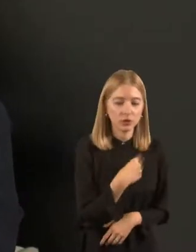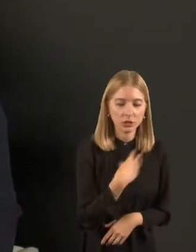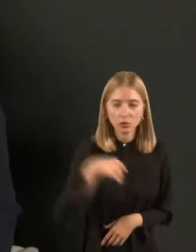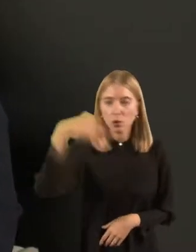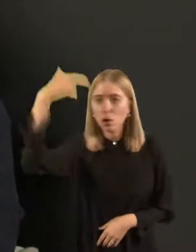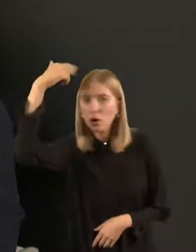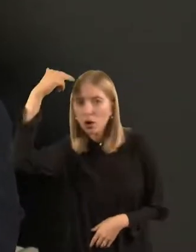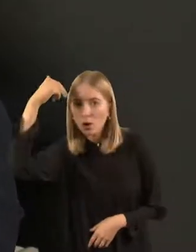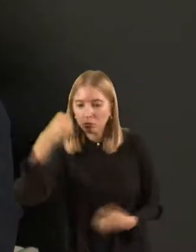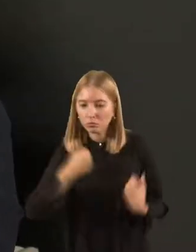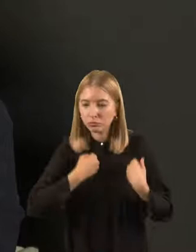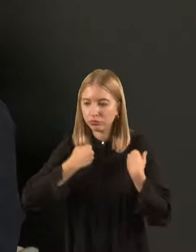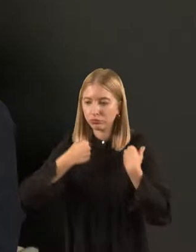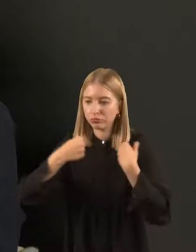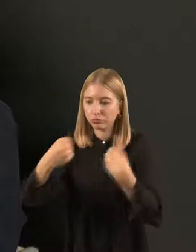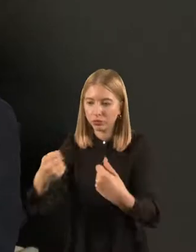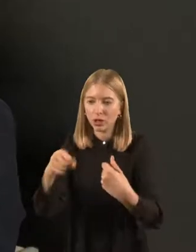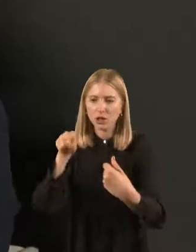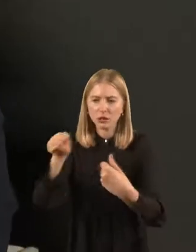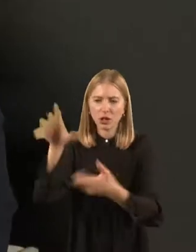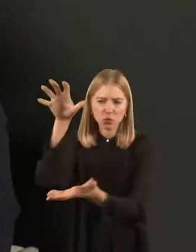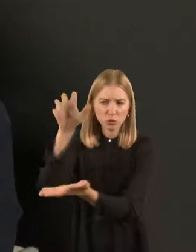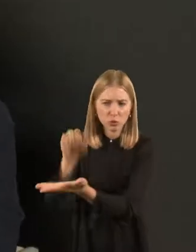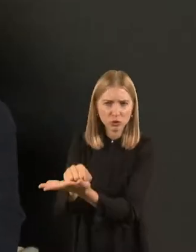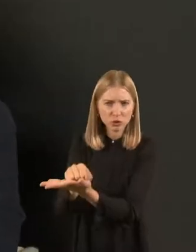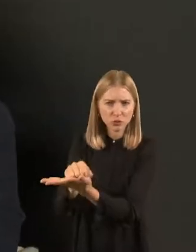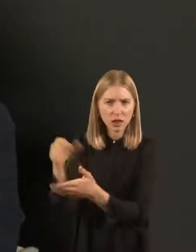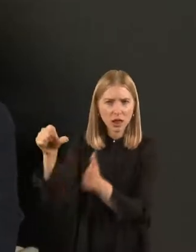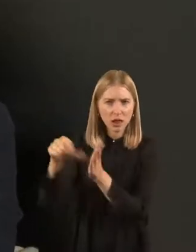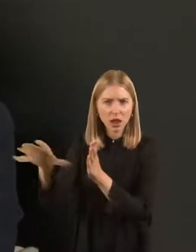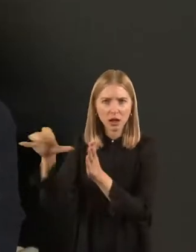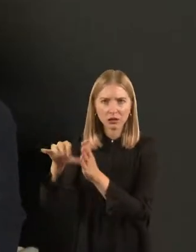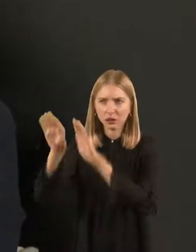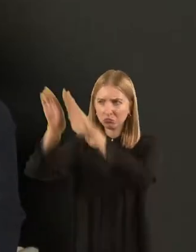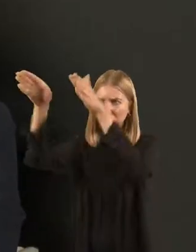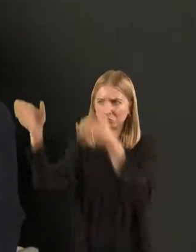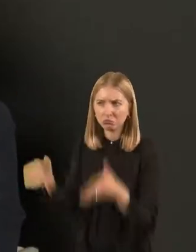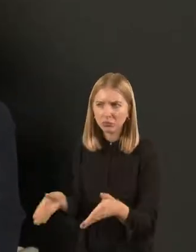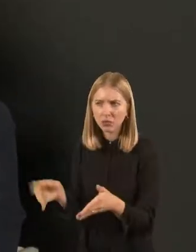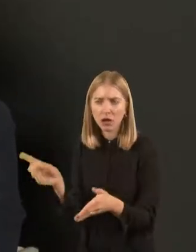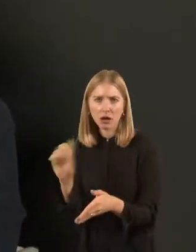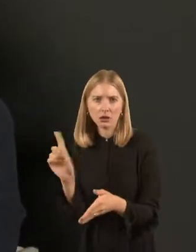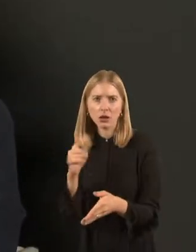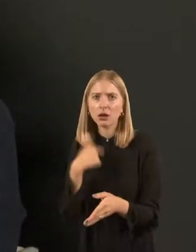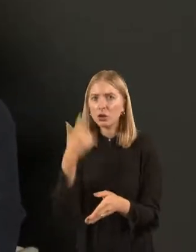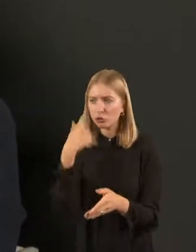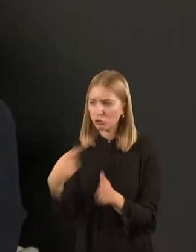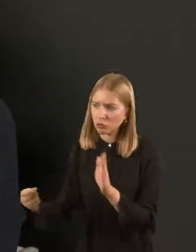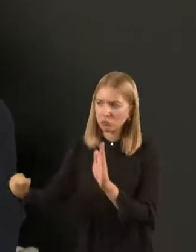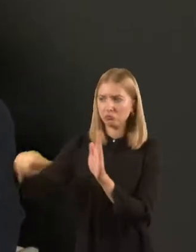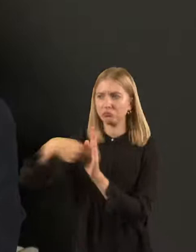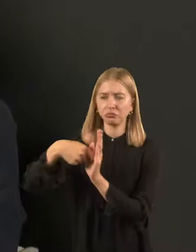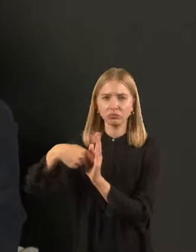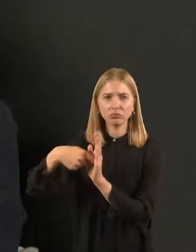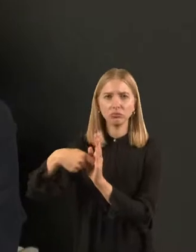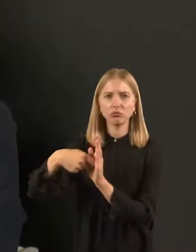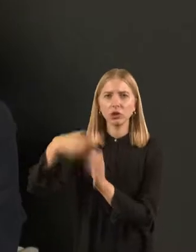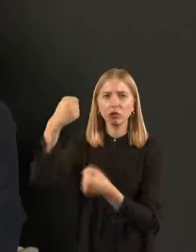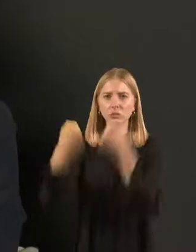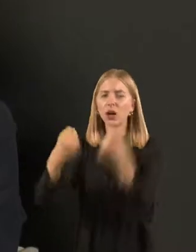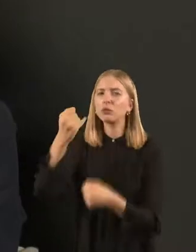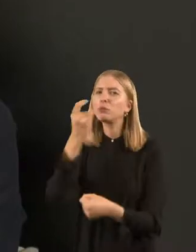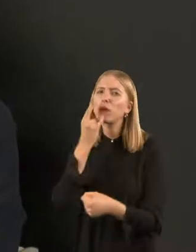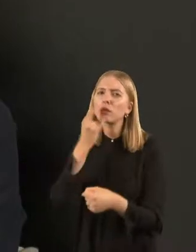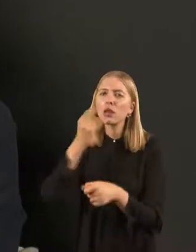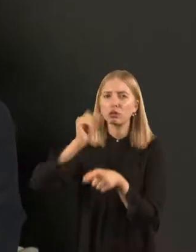Electric vehicles are not popular, not only because nobody can afford them, but also because